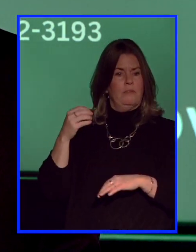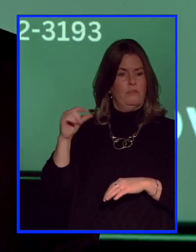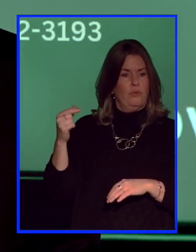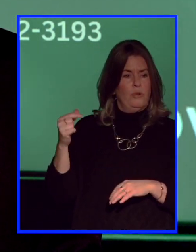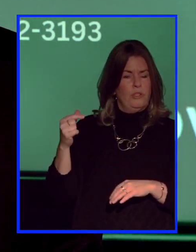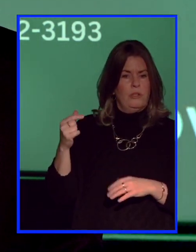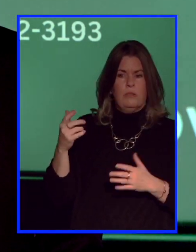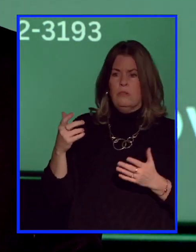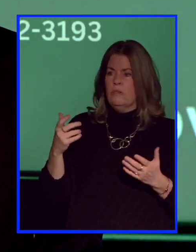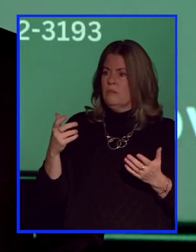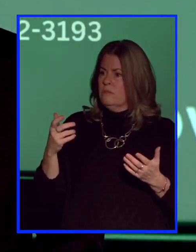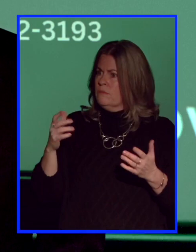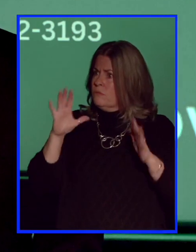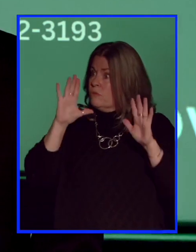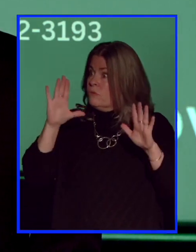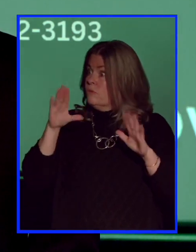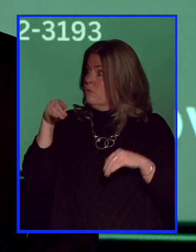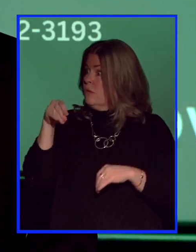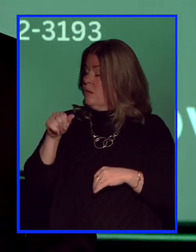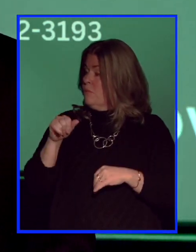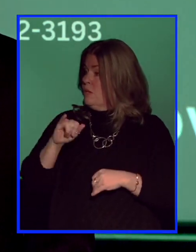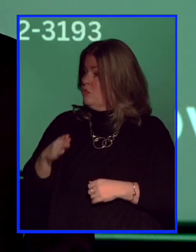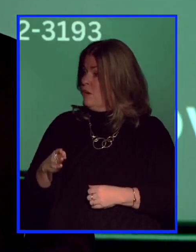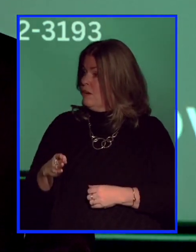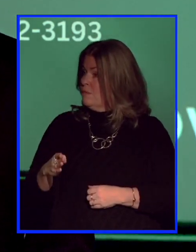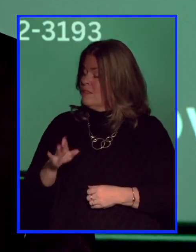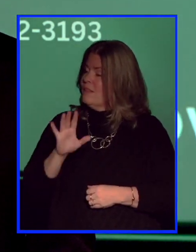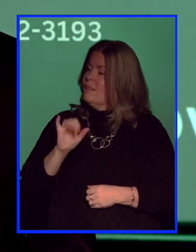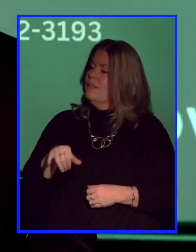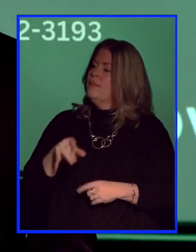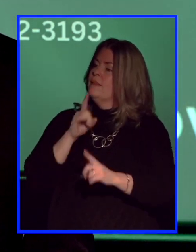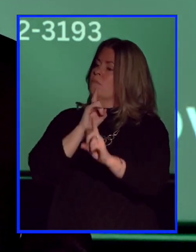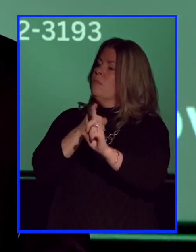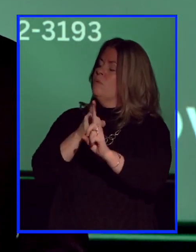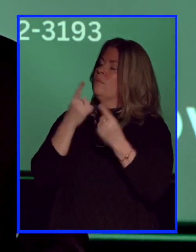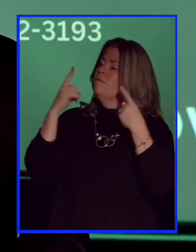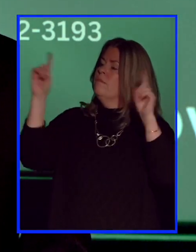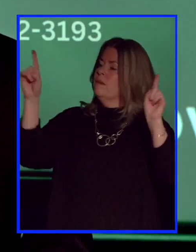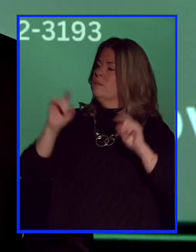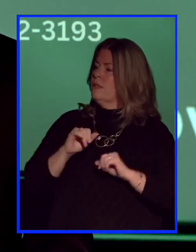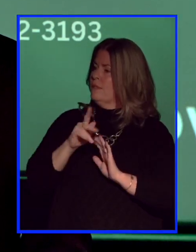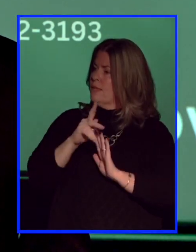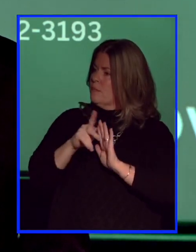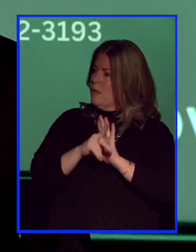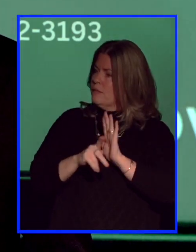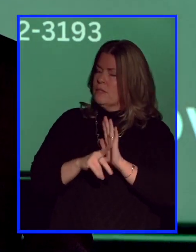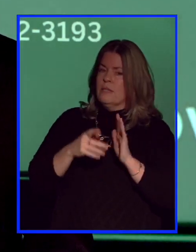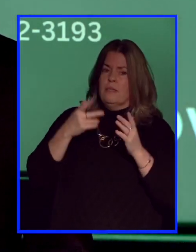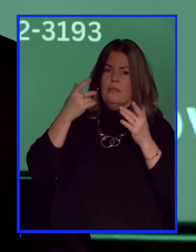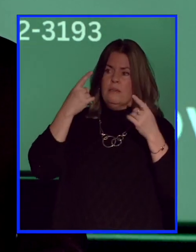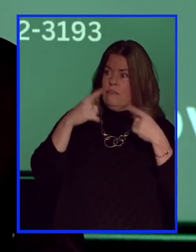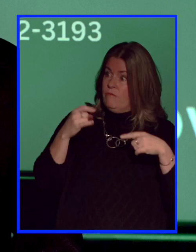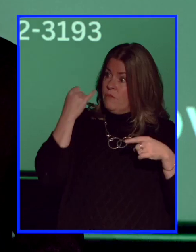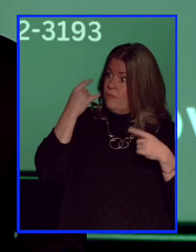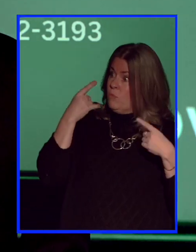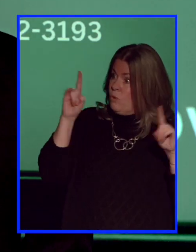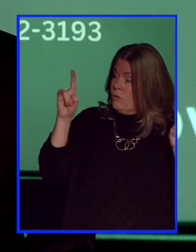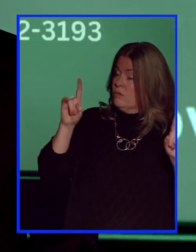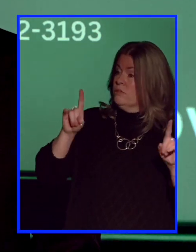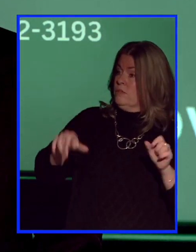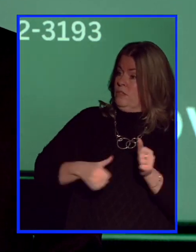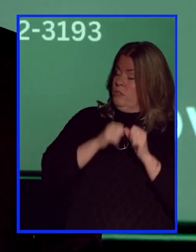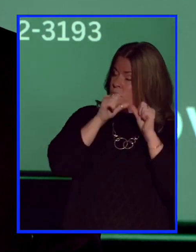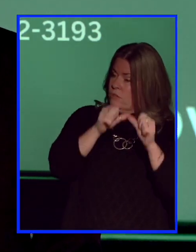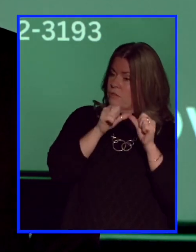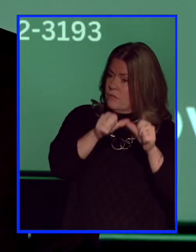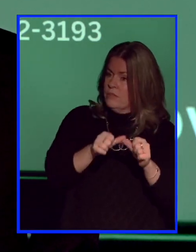jobs, right? So that's my point about effectiveness. That's a policy that when it works and you can build on it,